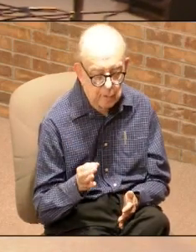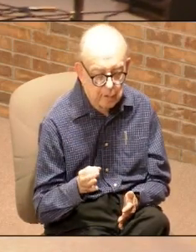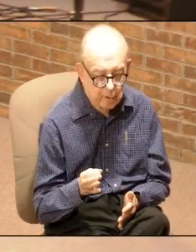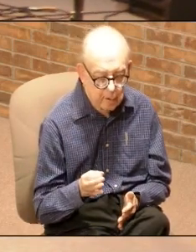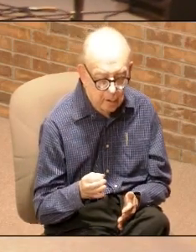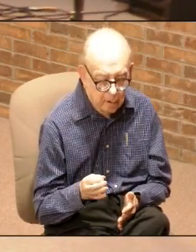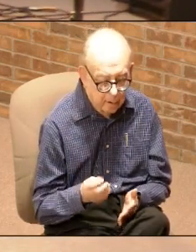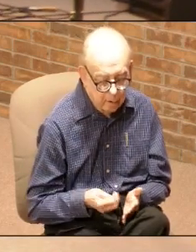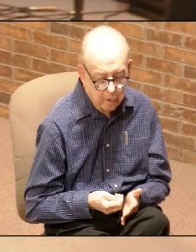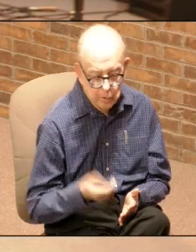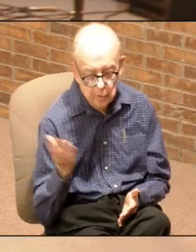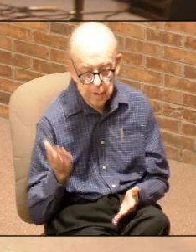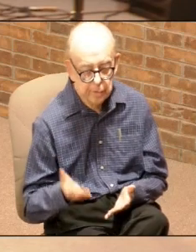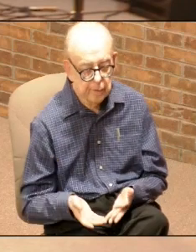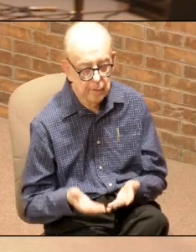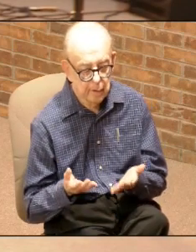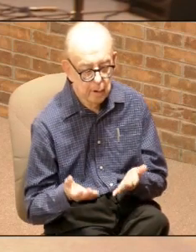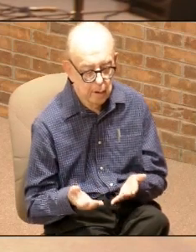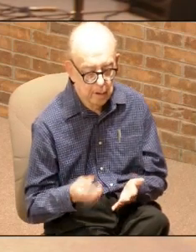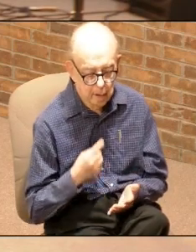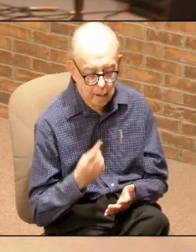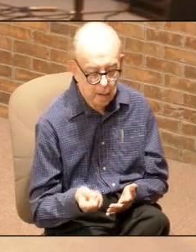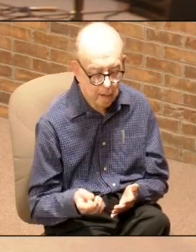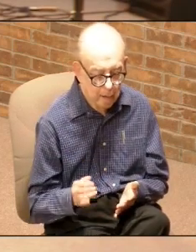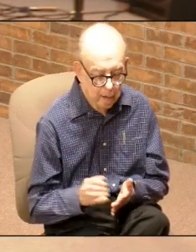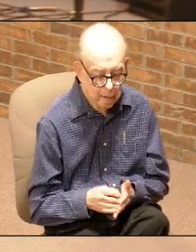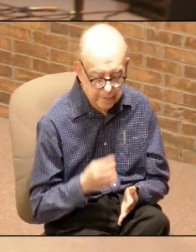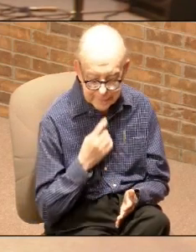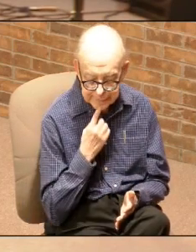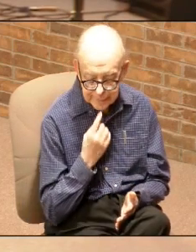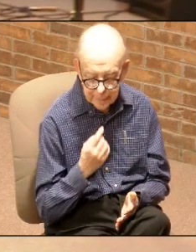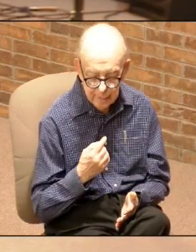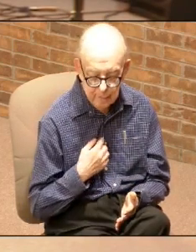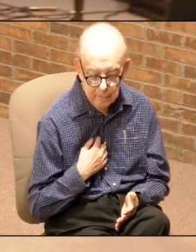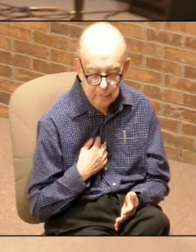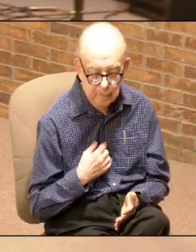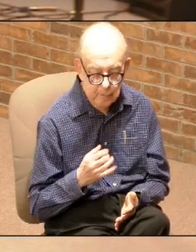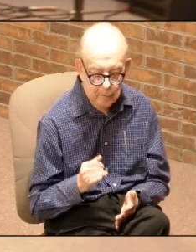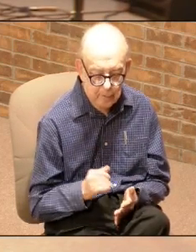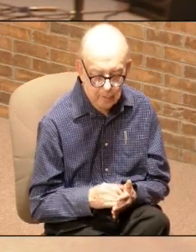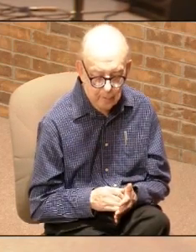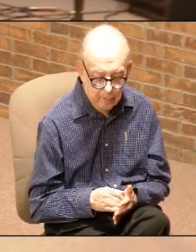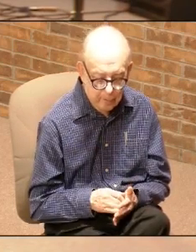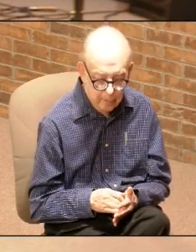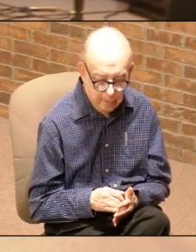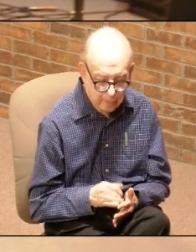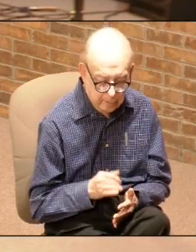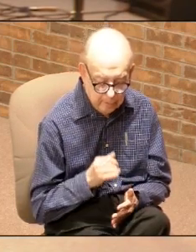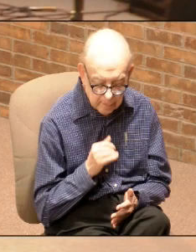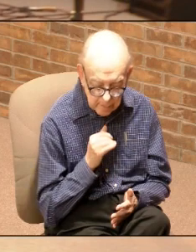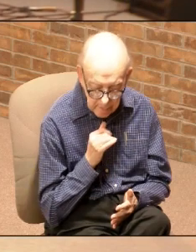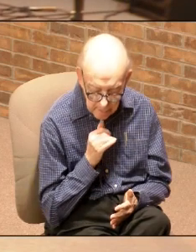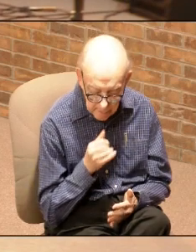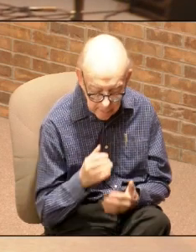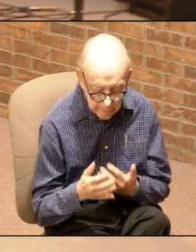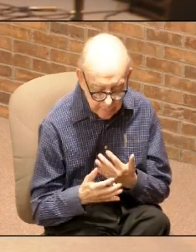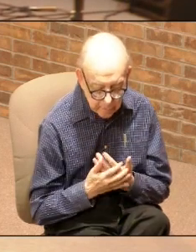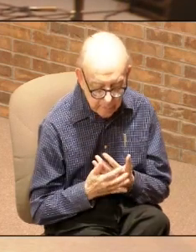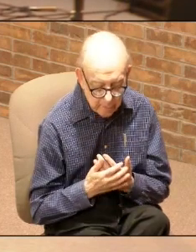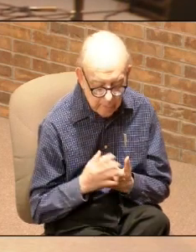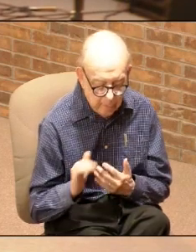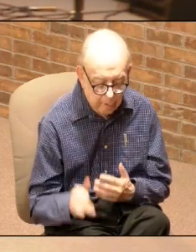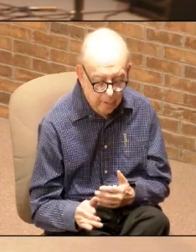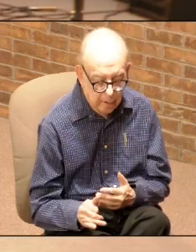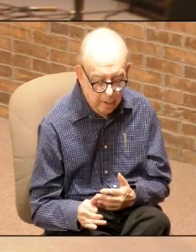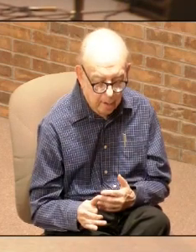it is thrown into the fire. And they're saying, that tells me that is not security of the believer or eternal